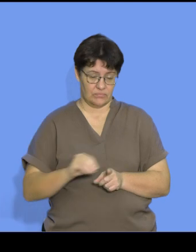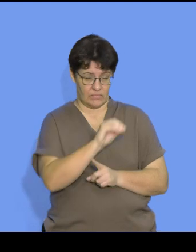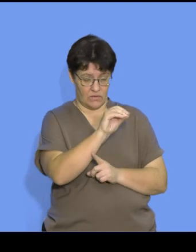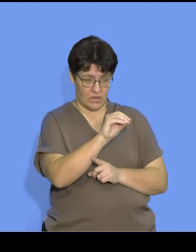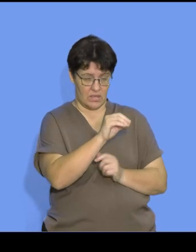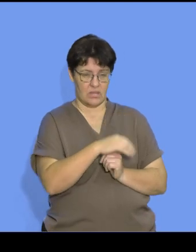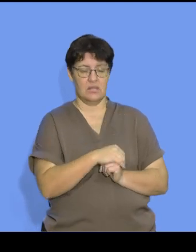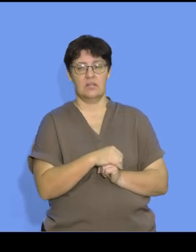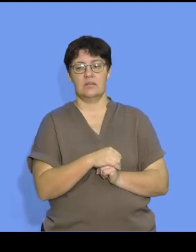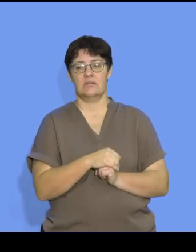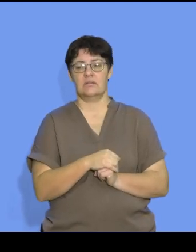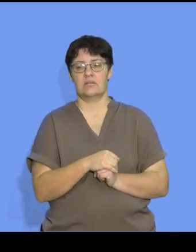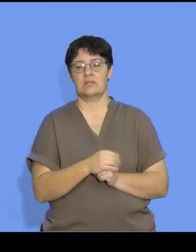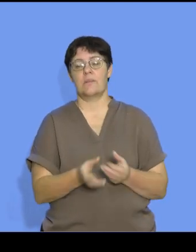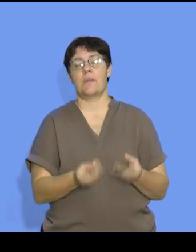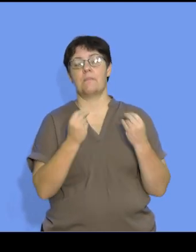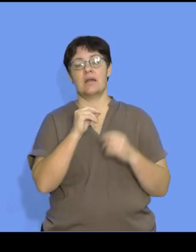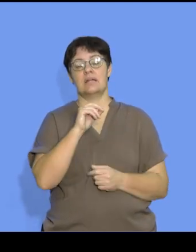over, I'm going to have